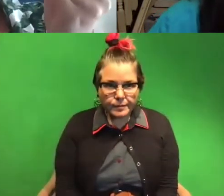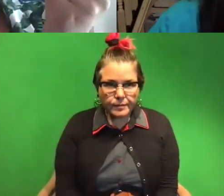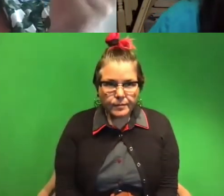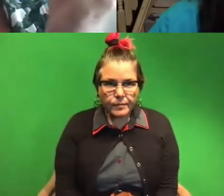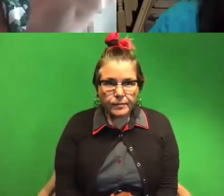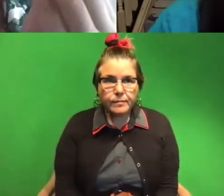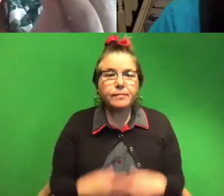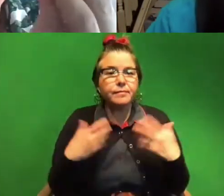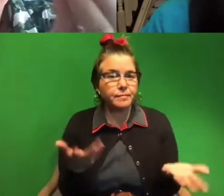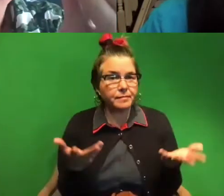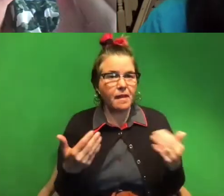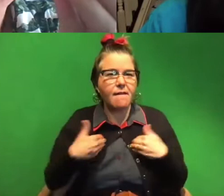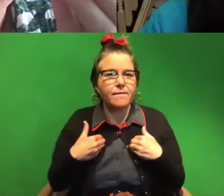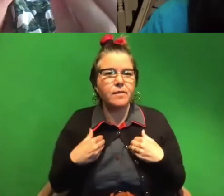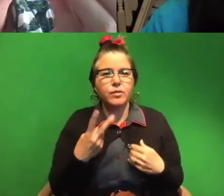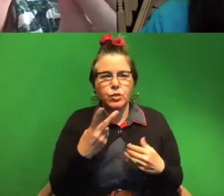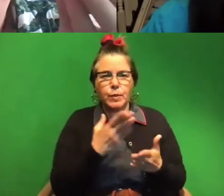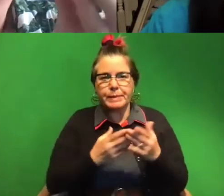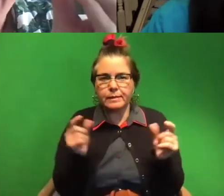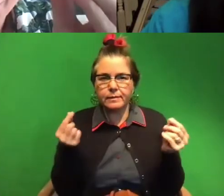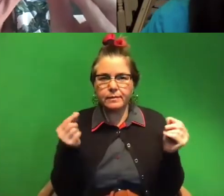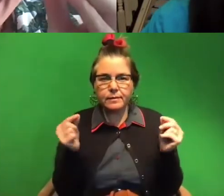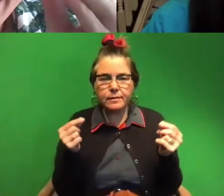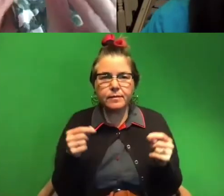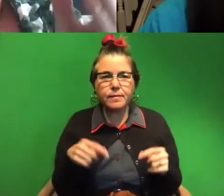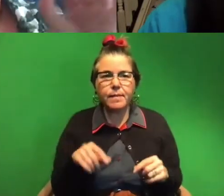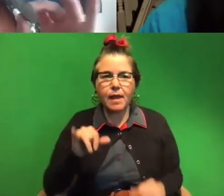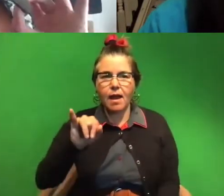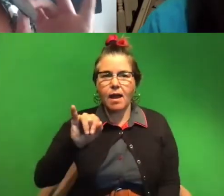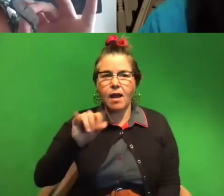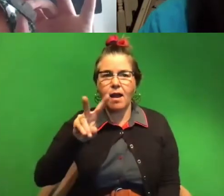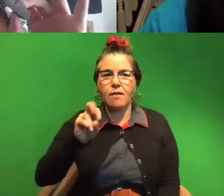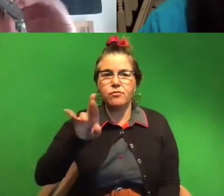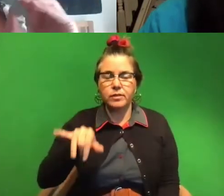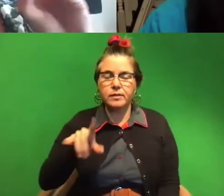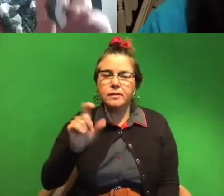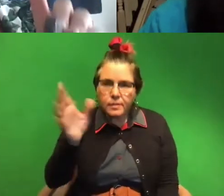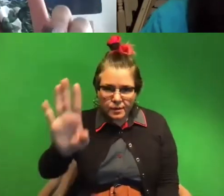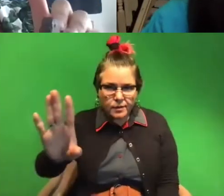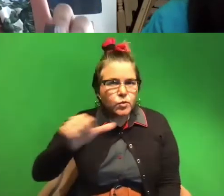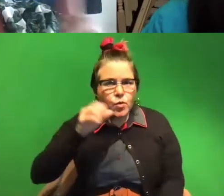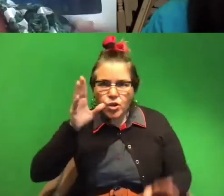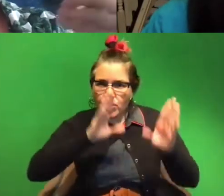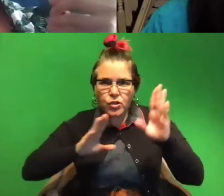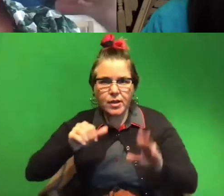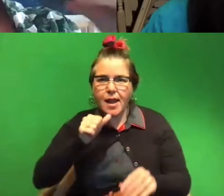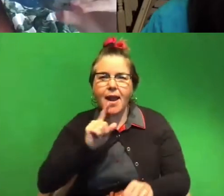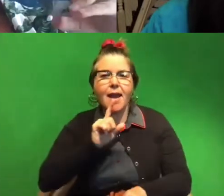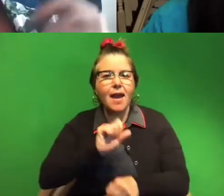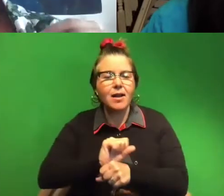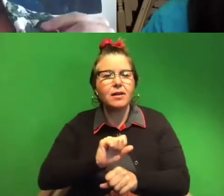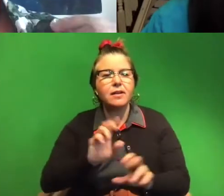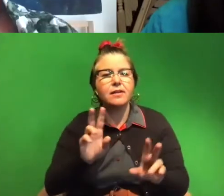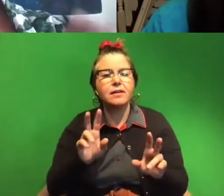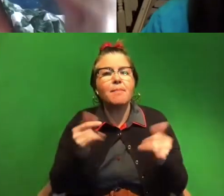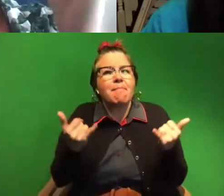So I have 2 pieces of ivory, but do not worry, not actual, well, modern